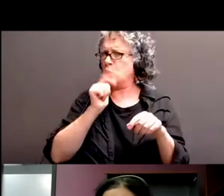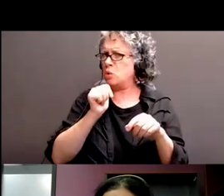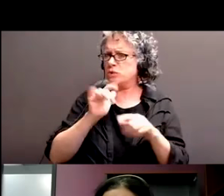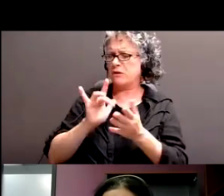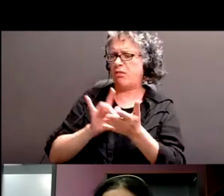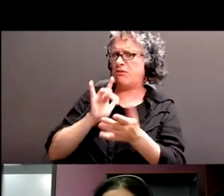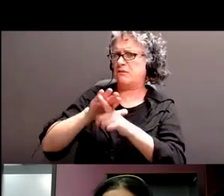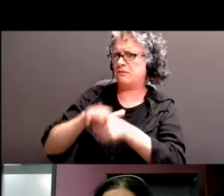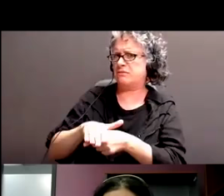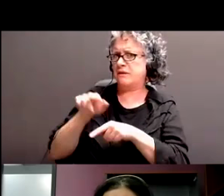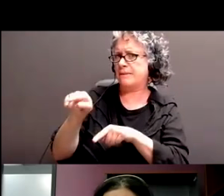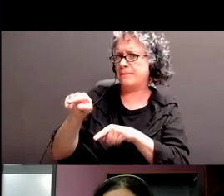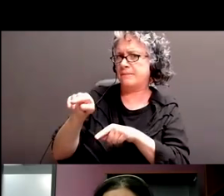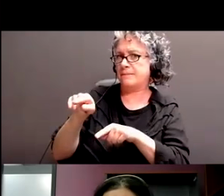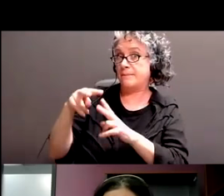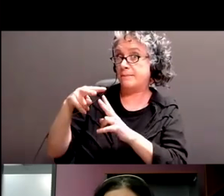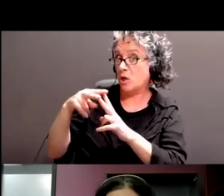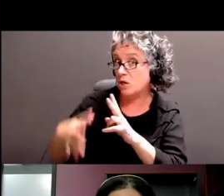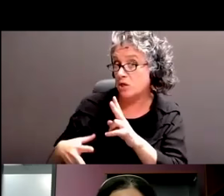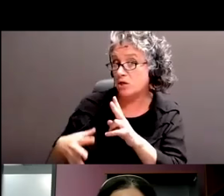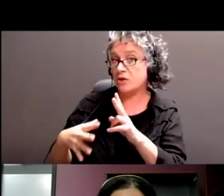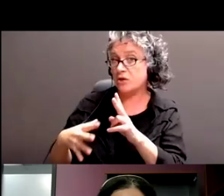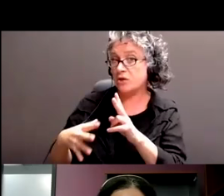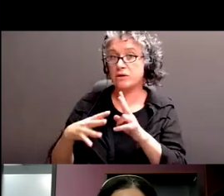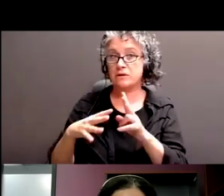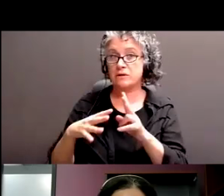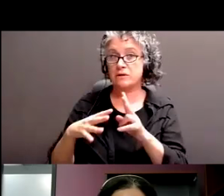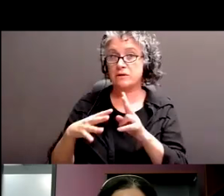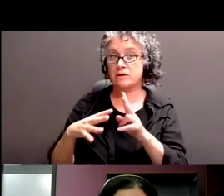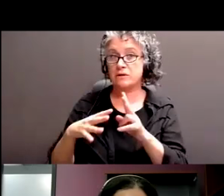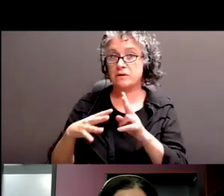we're talking about violence against women.